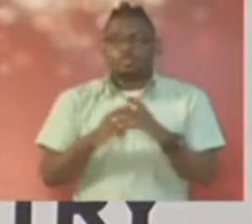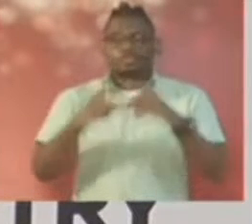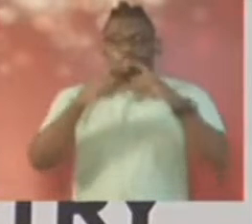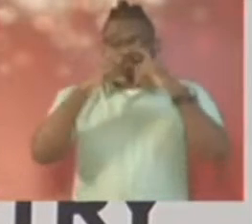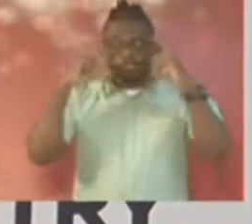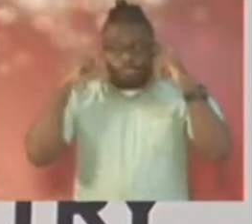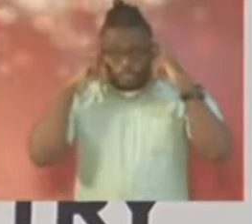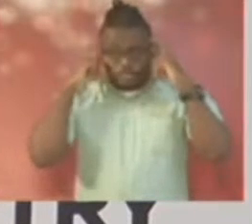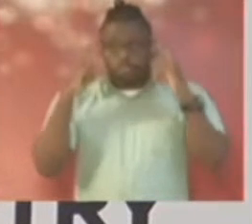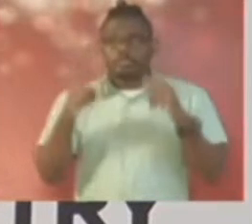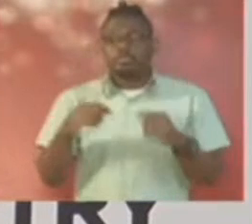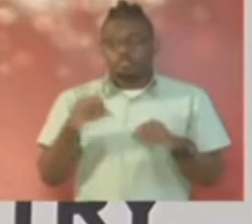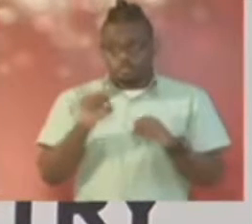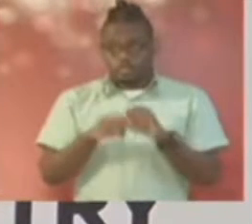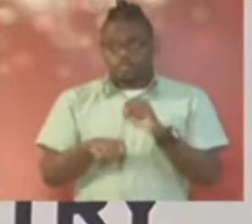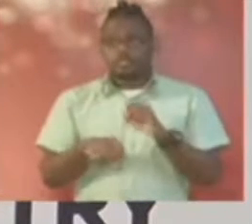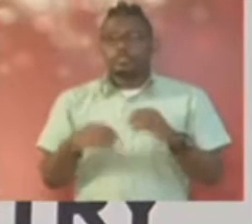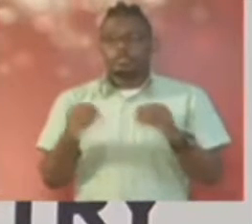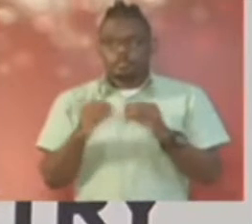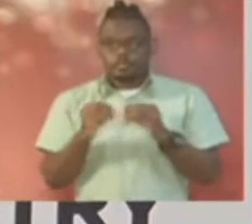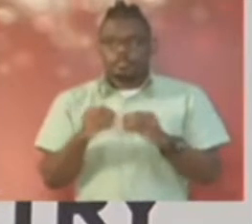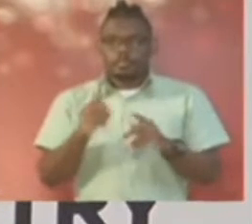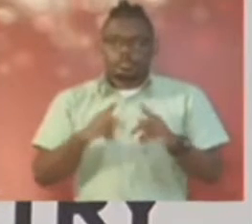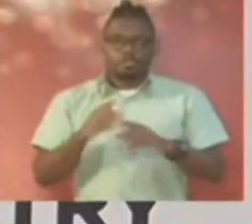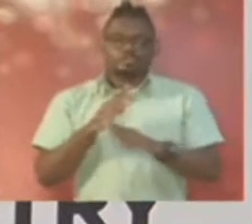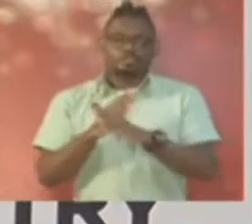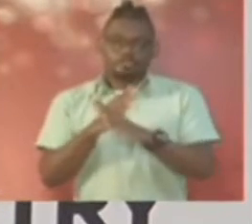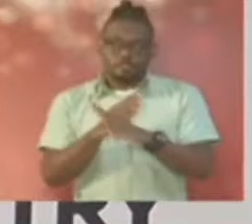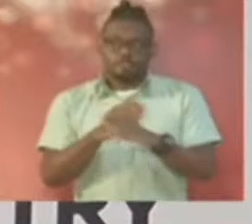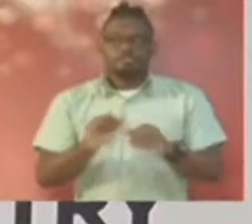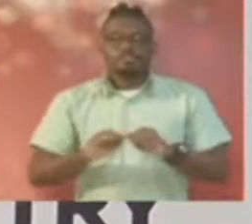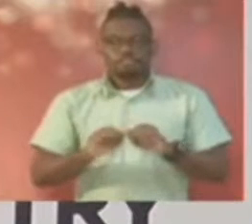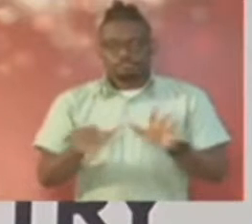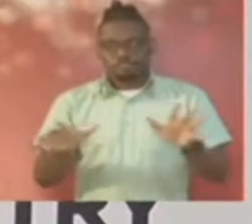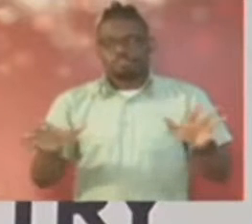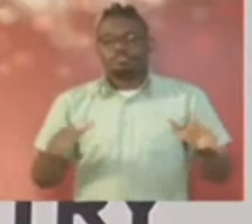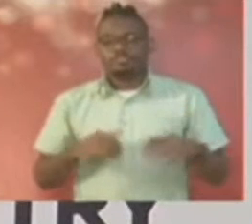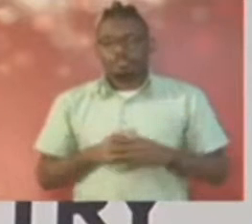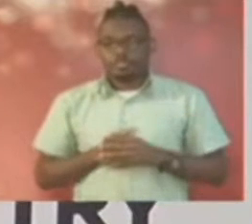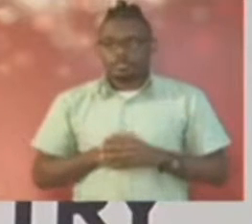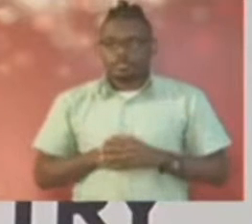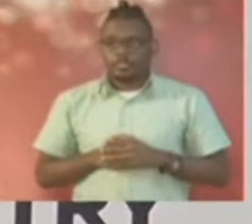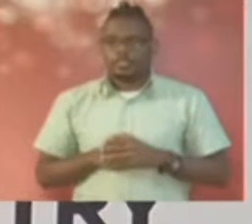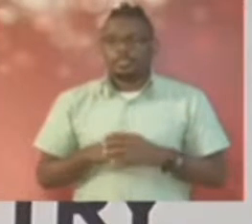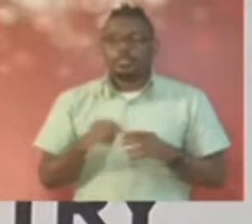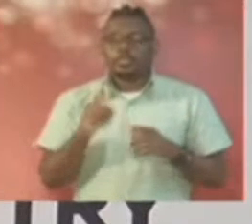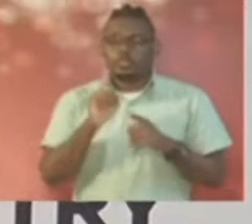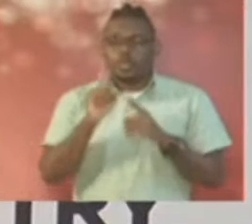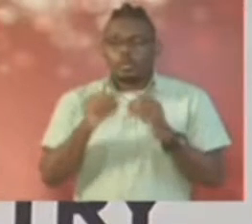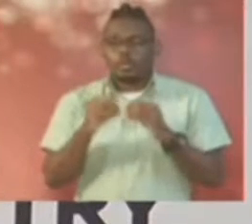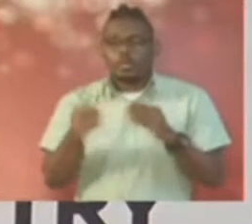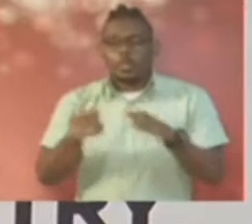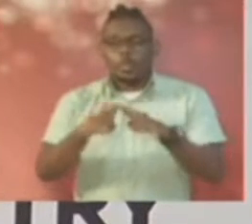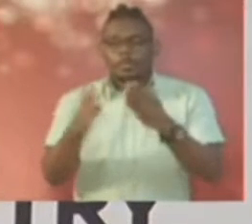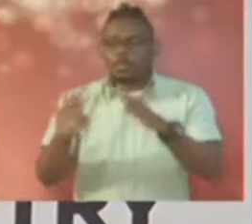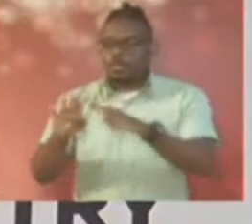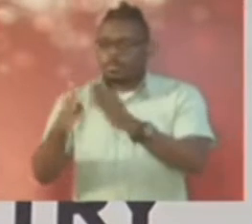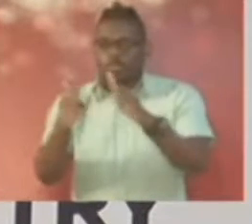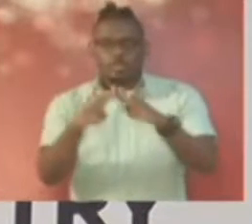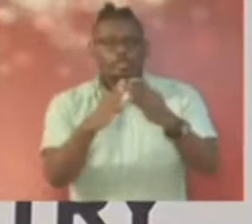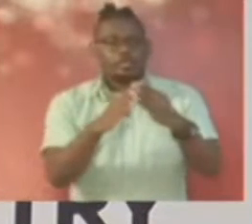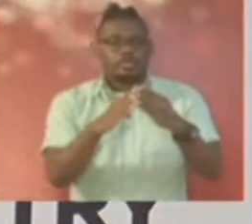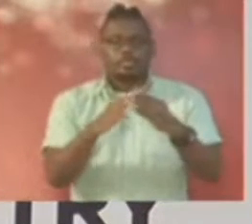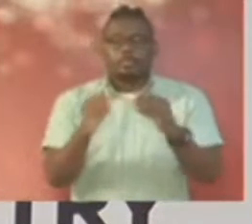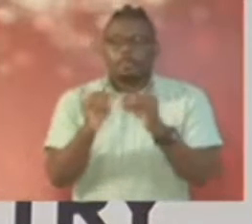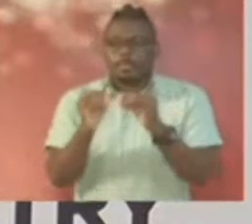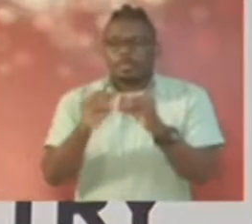long way to prevent any spread from person to person. And as you noted, in terms of opening the economy, we have taken the careful steps